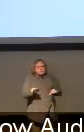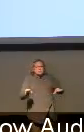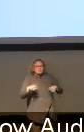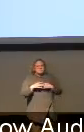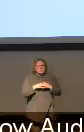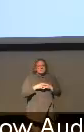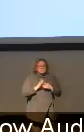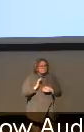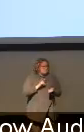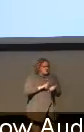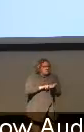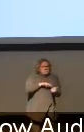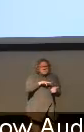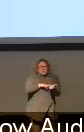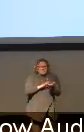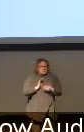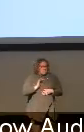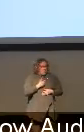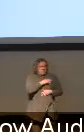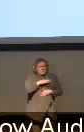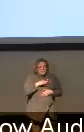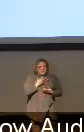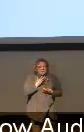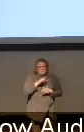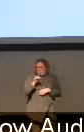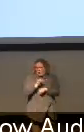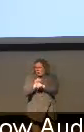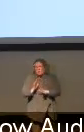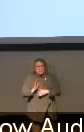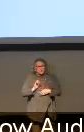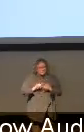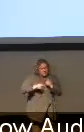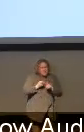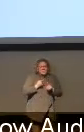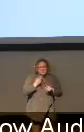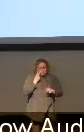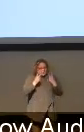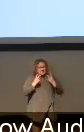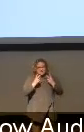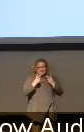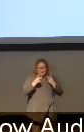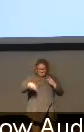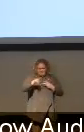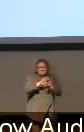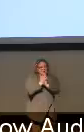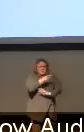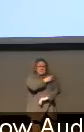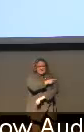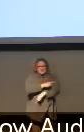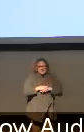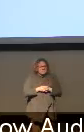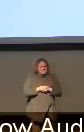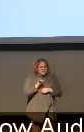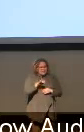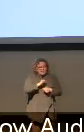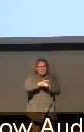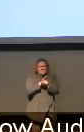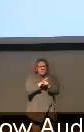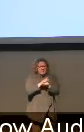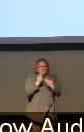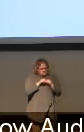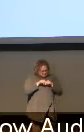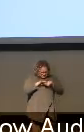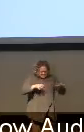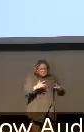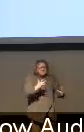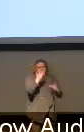healthcare workers, our colleagues, and our friends. This virus spares no one. Our patients would quickly mount high needs